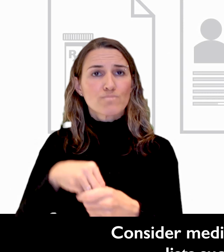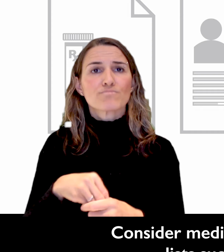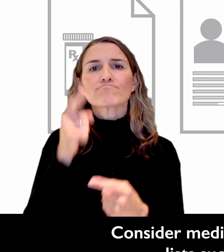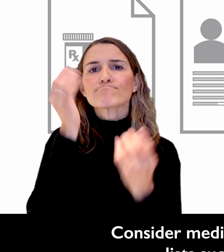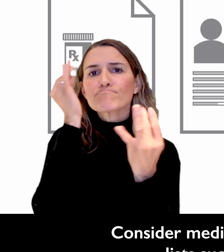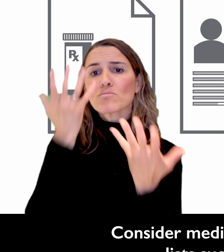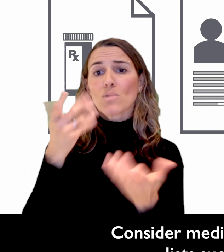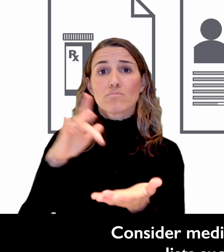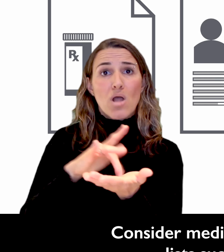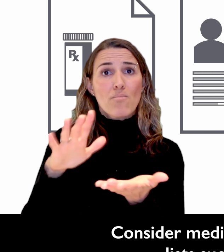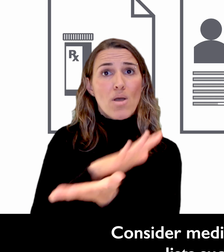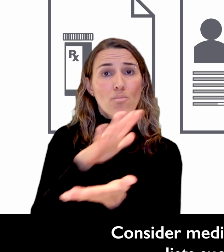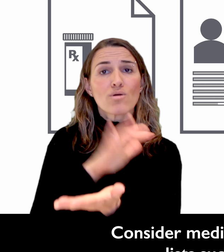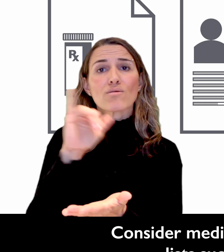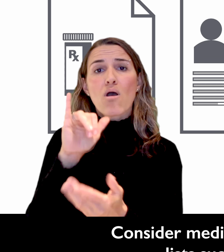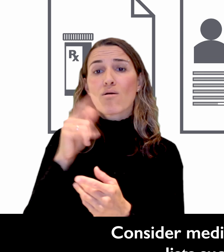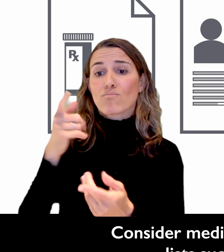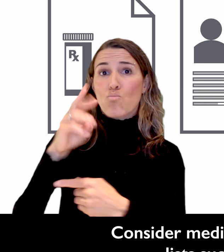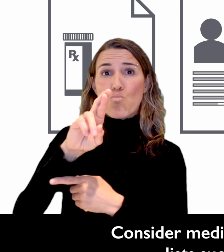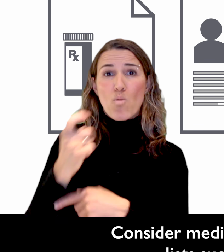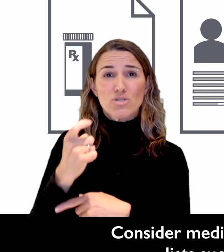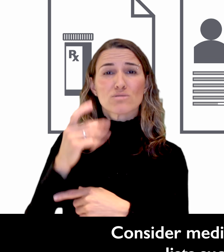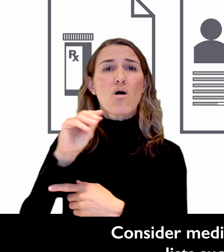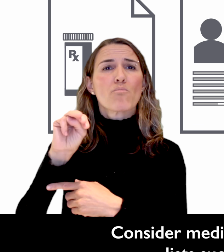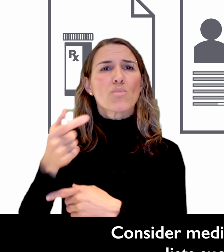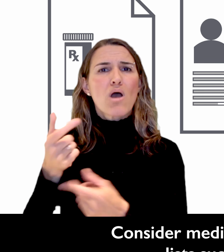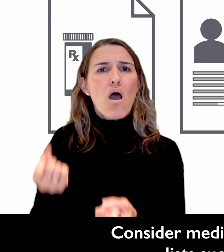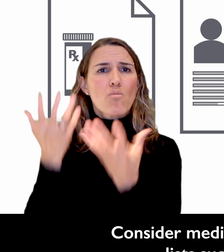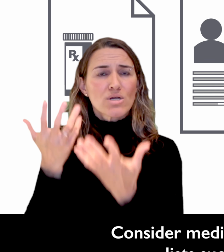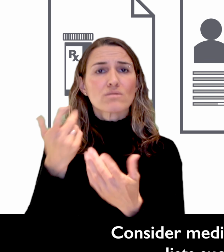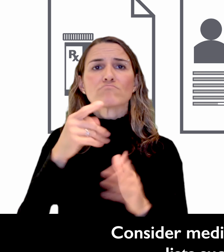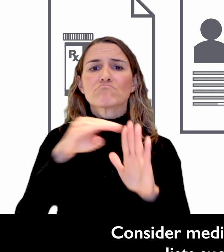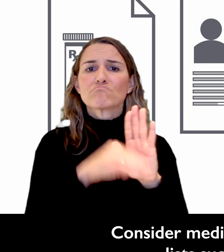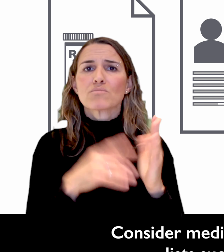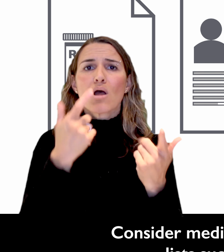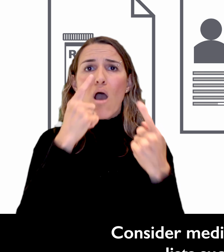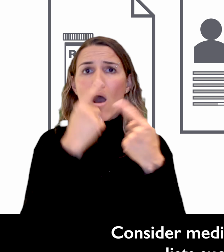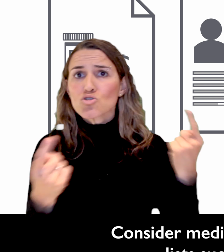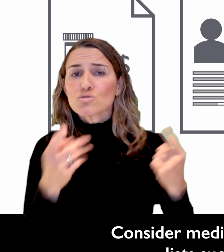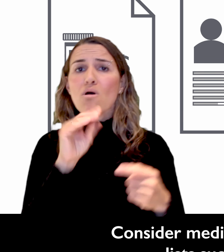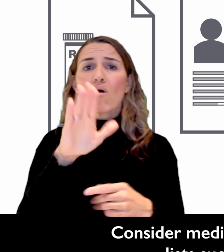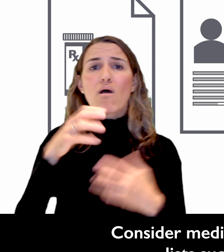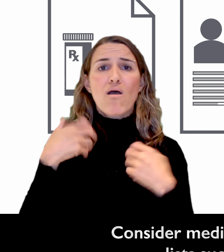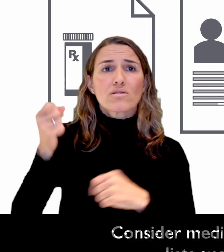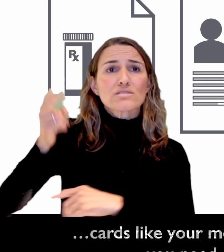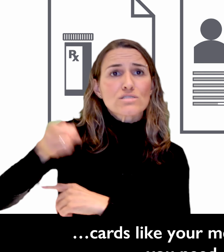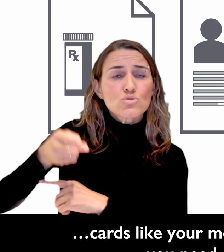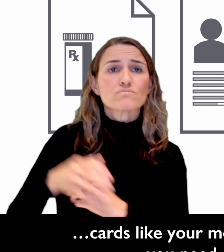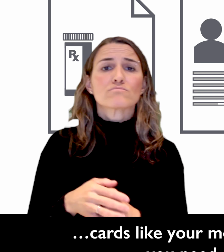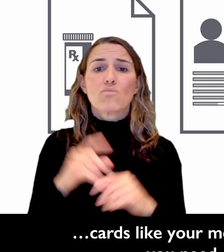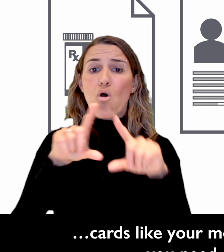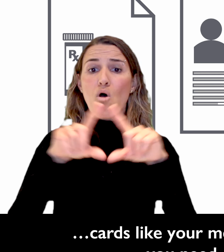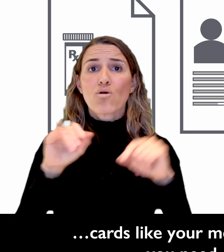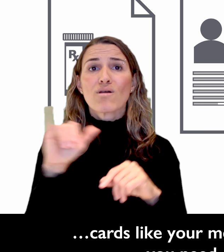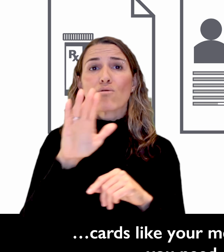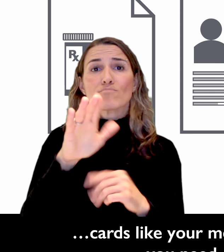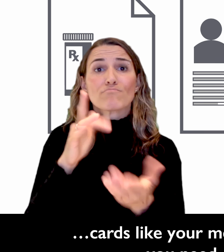After you've copied all your vital documents, put them into a waterproof bag and tuck them into your emergency